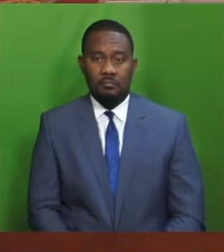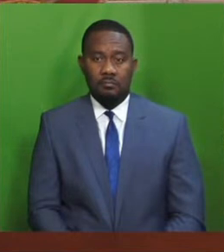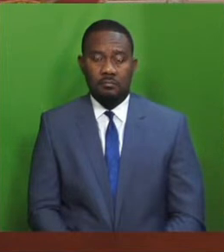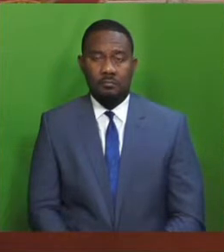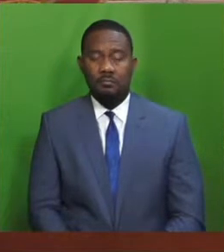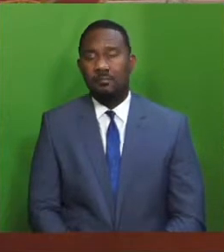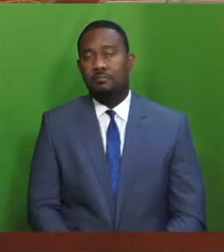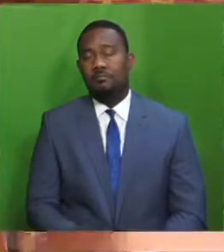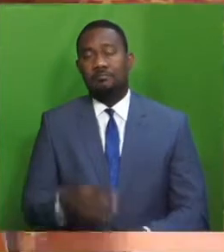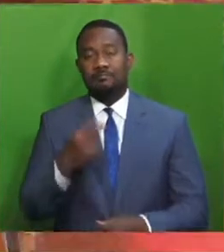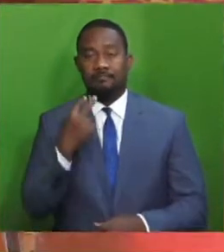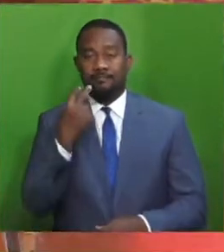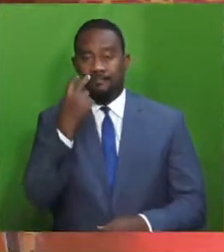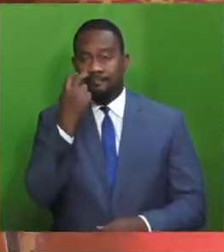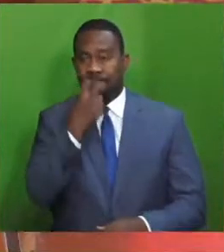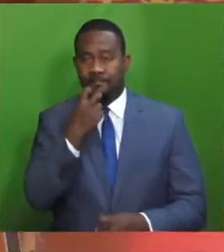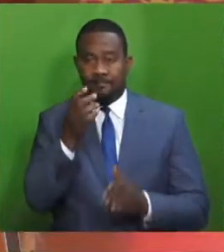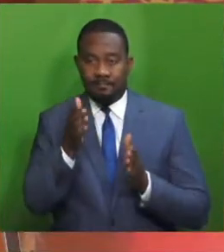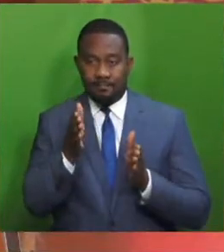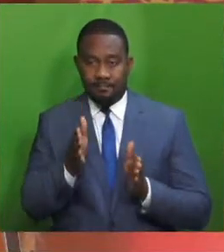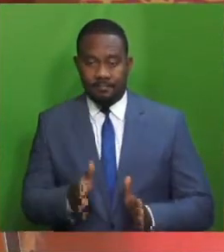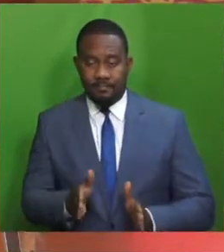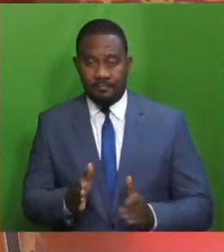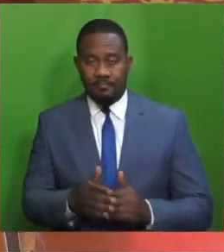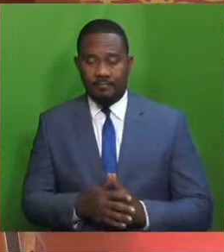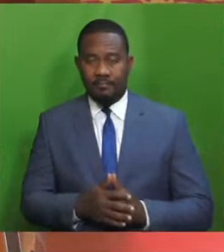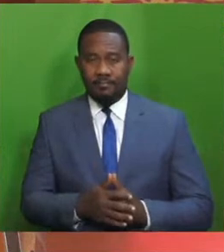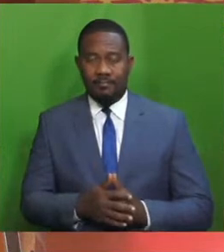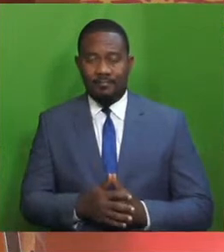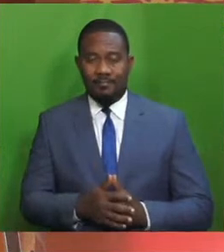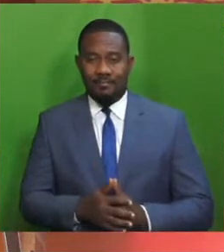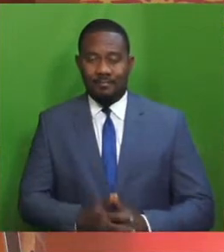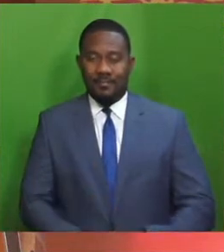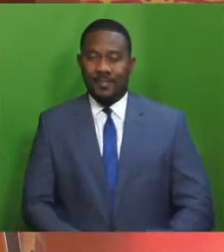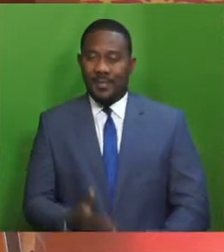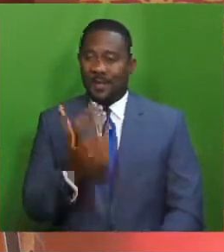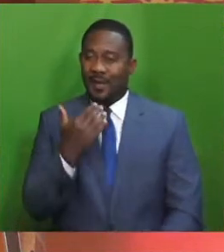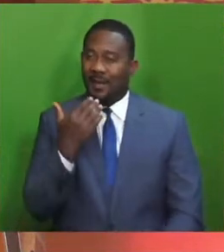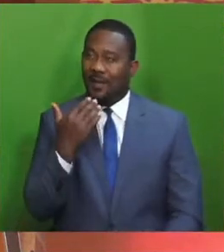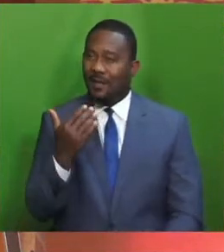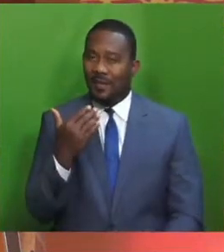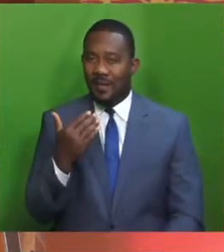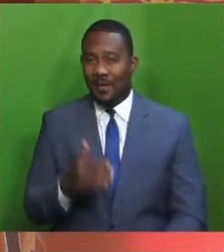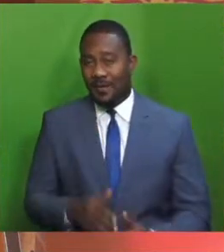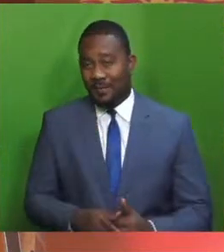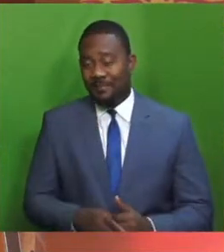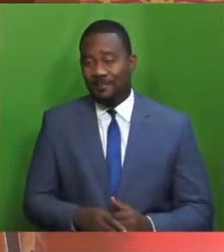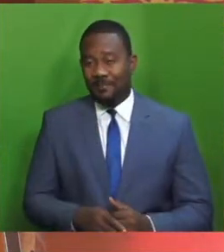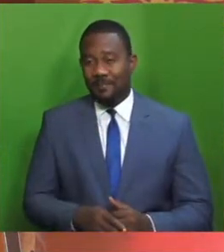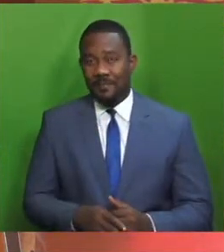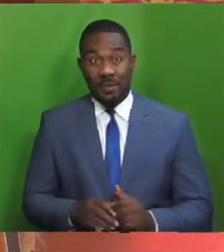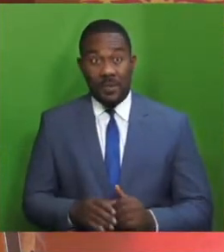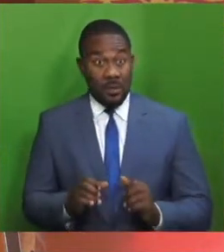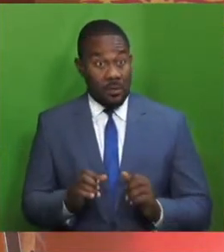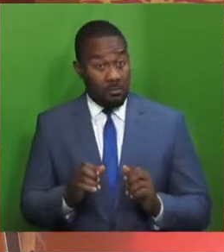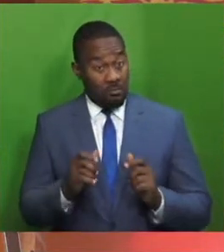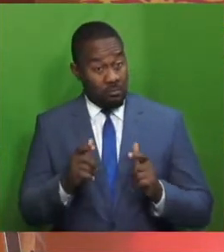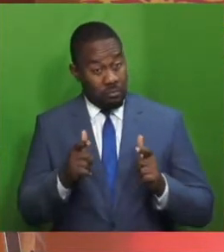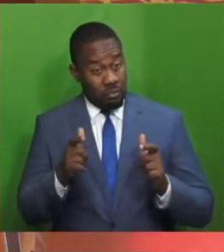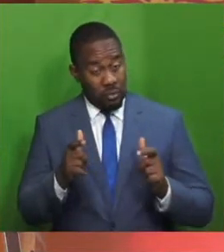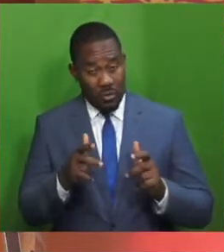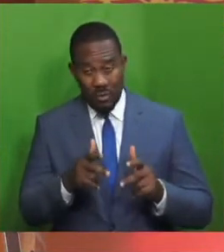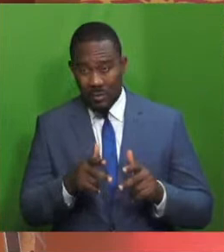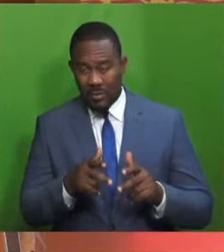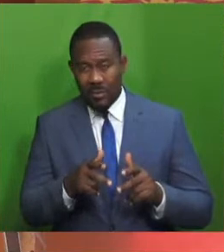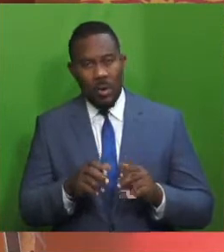Mr. Speaker, thank you very much for this great opportunity to